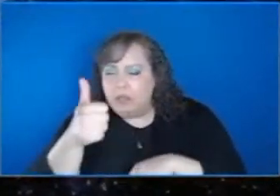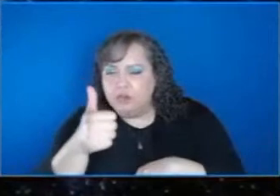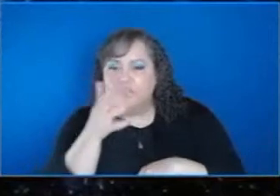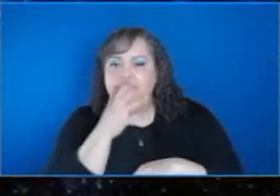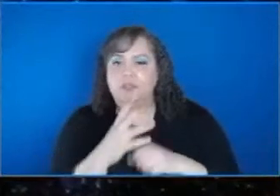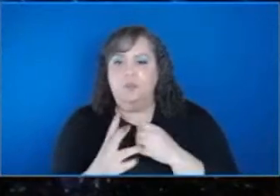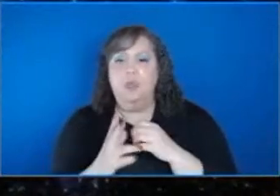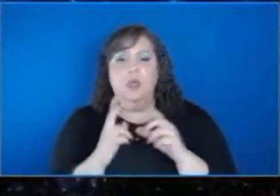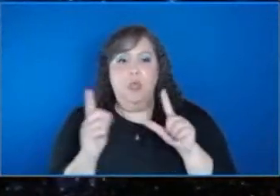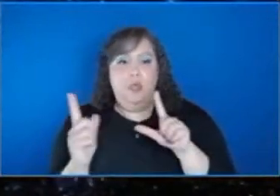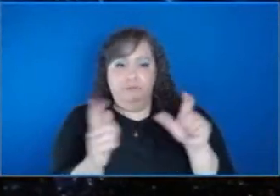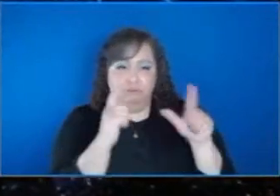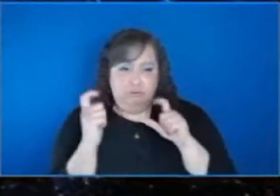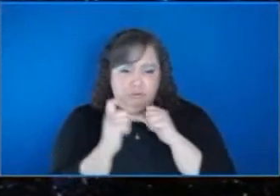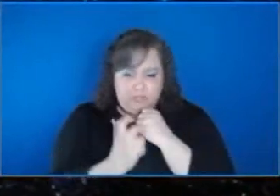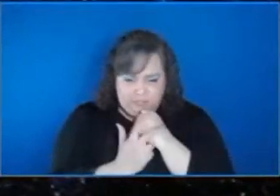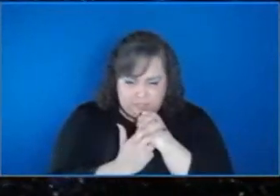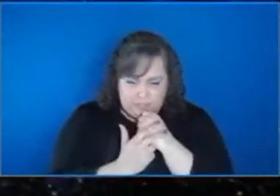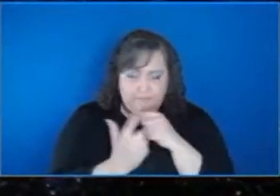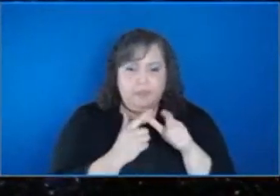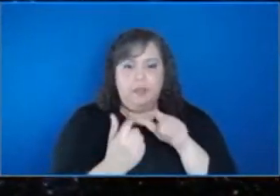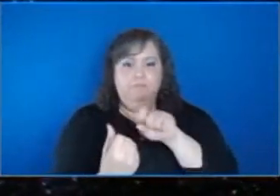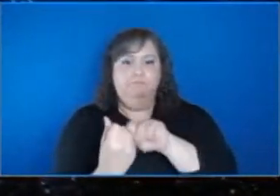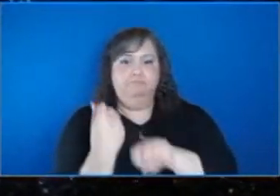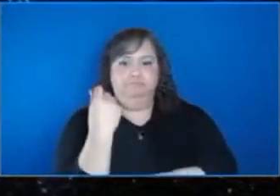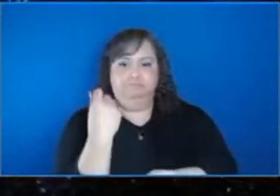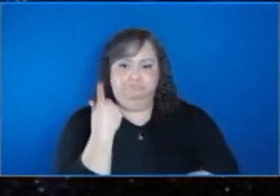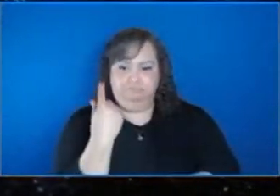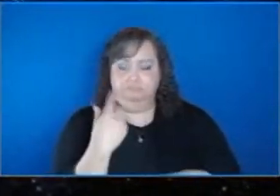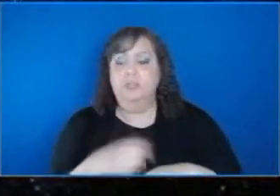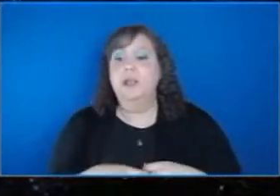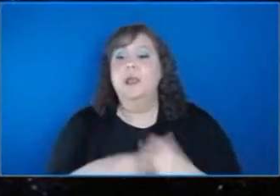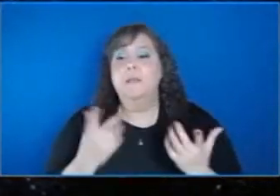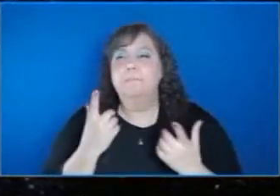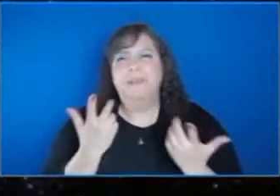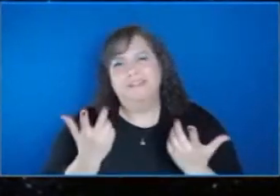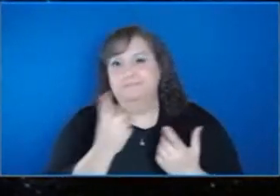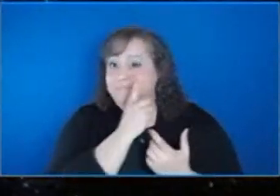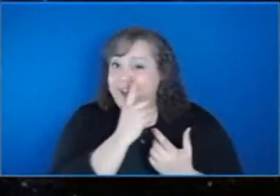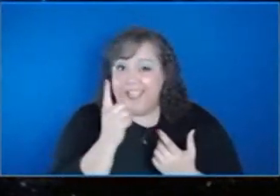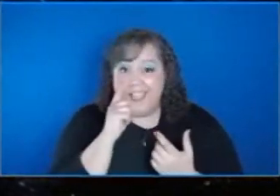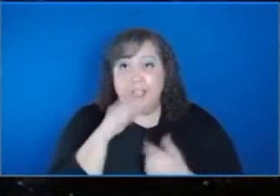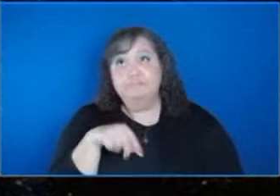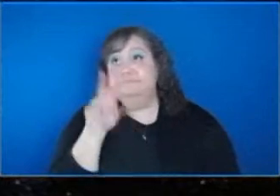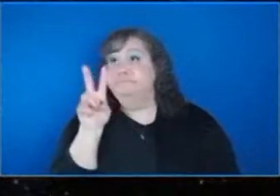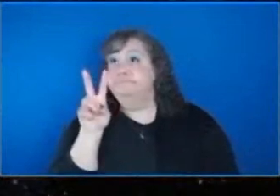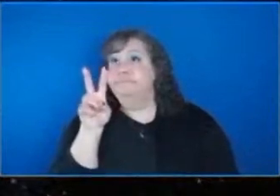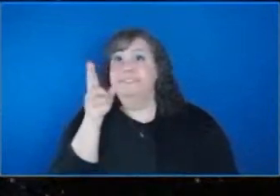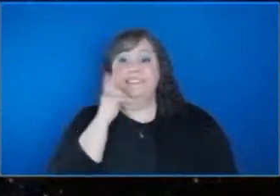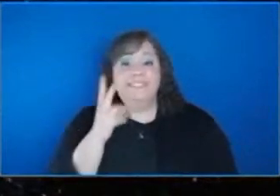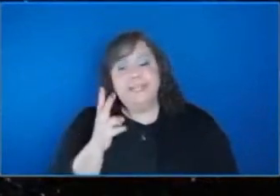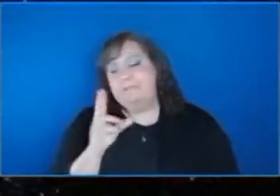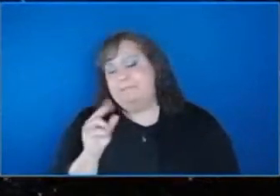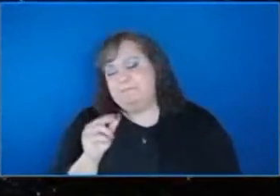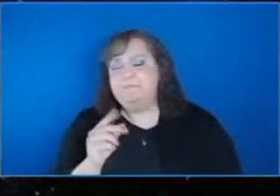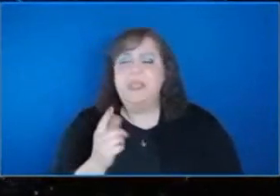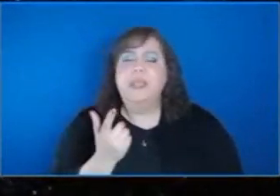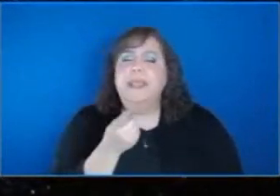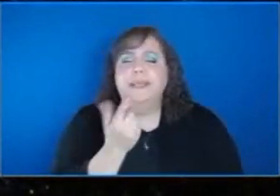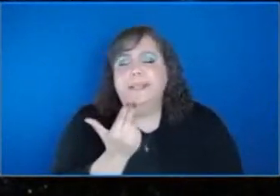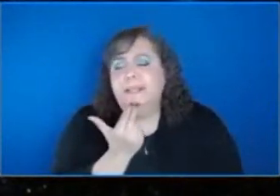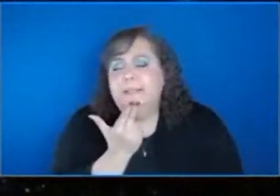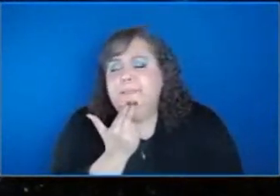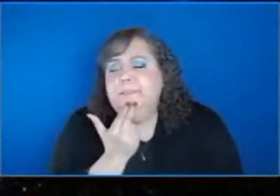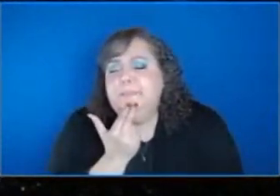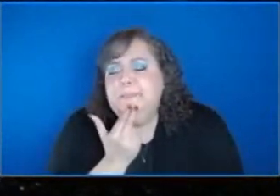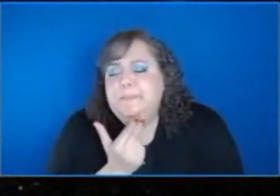and then send them back after the fact. You're not really going to be able to look up and see anything with the naked eye. Again, this is like a tiny little nudge. We're changing it